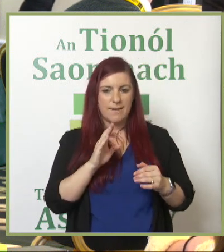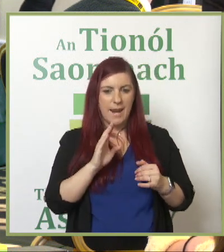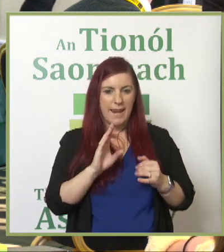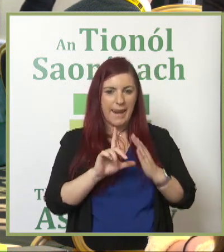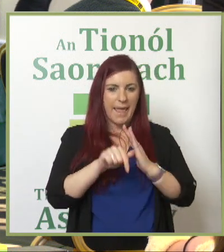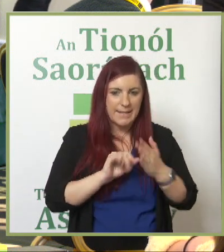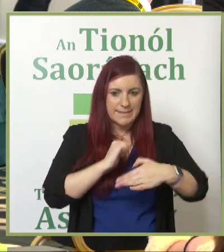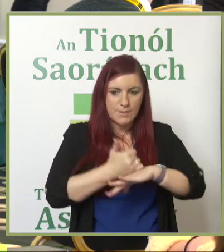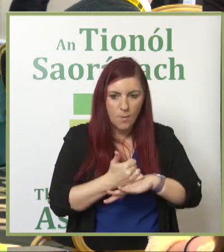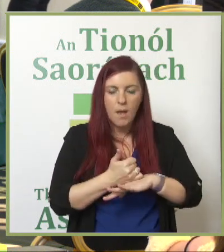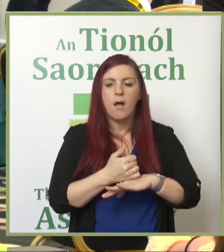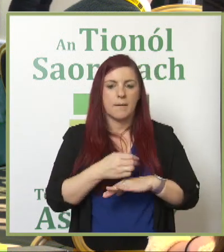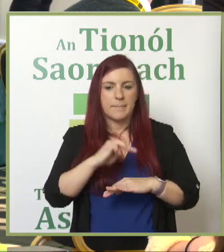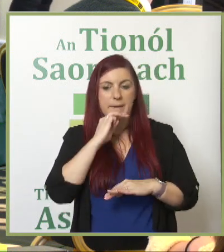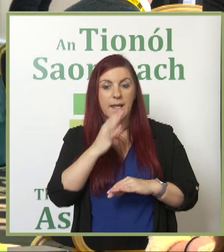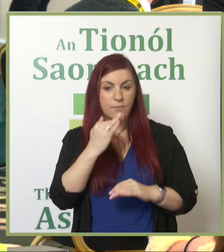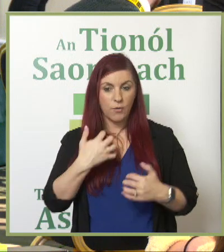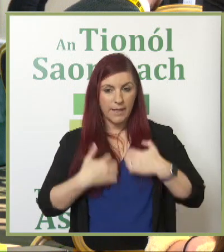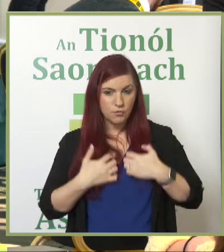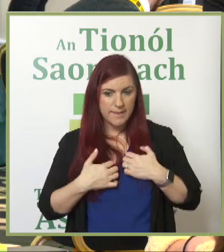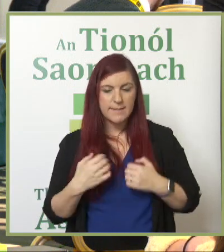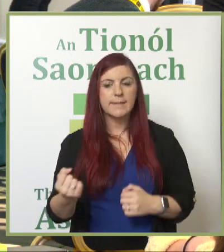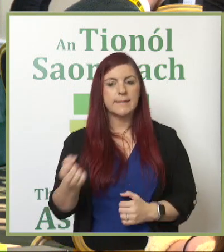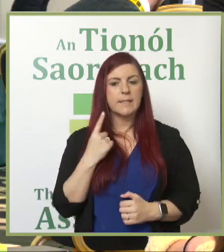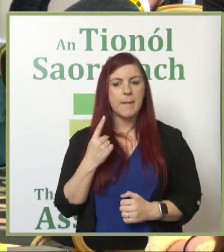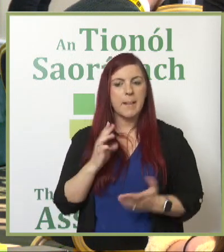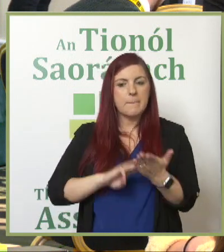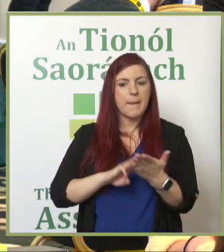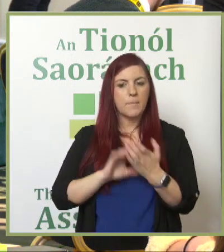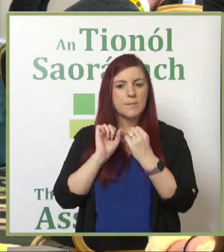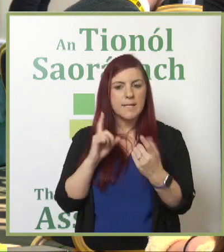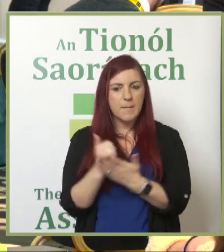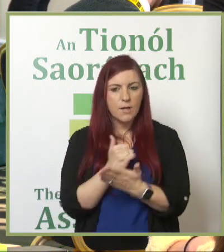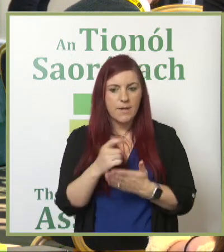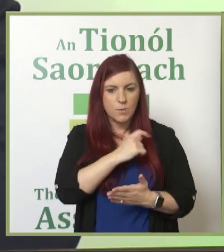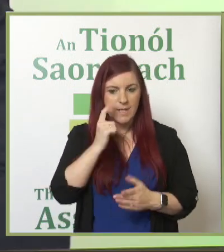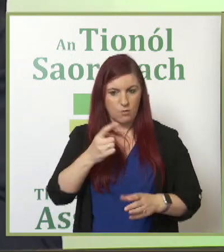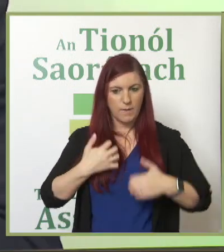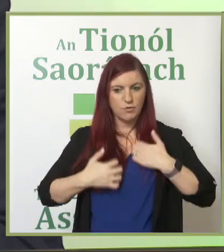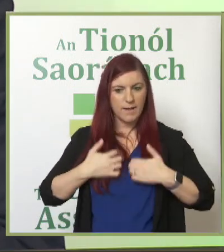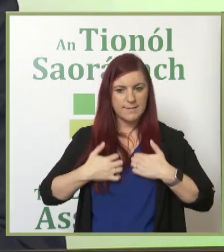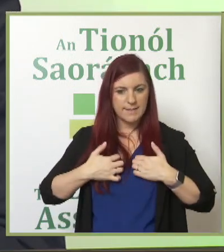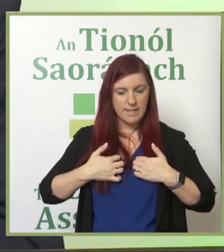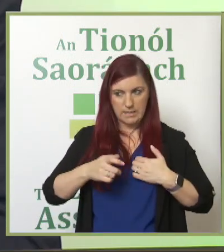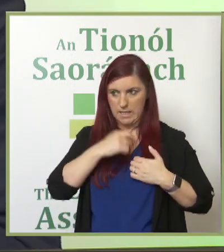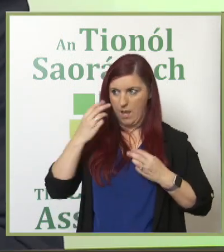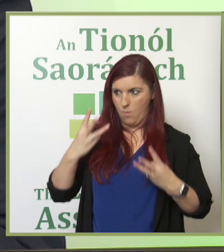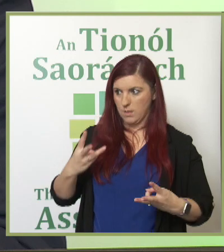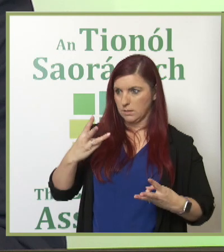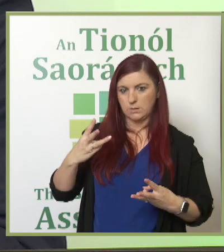part of the steering group to email us at the members' email address, which you'll all have received, and put your name forward.